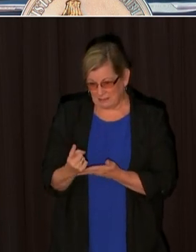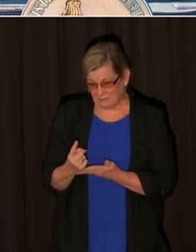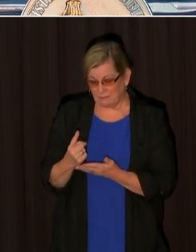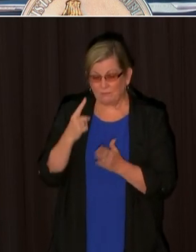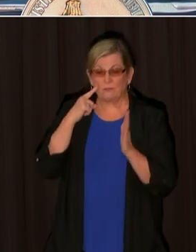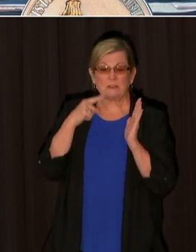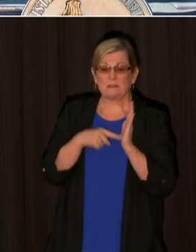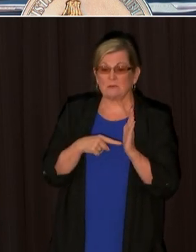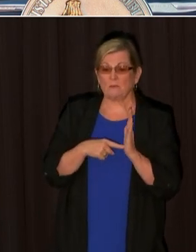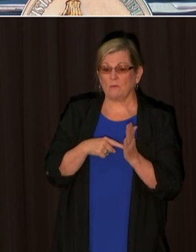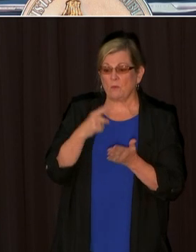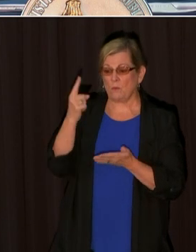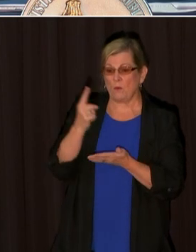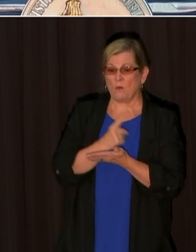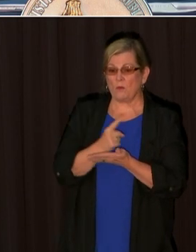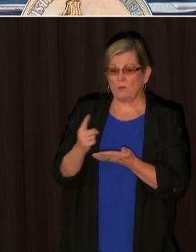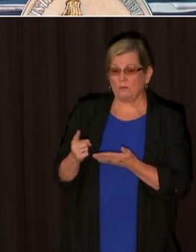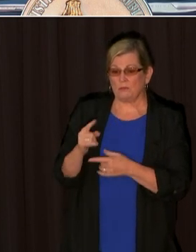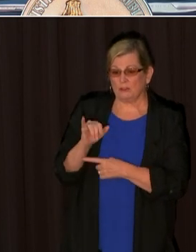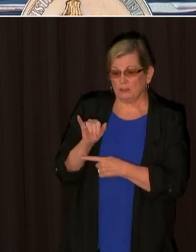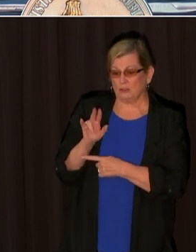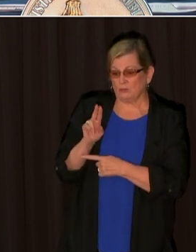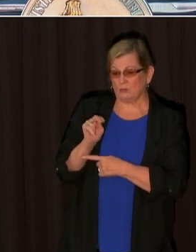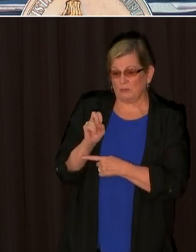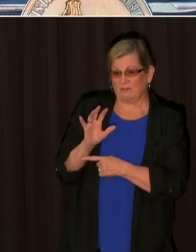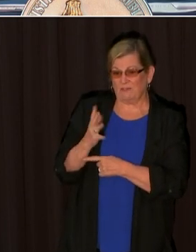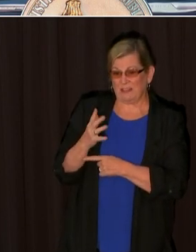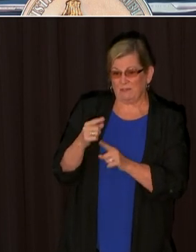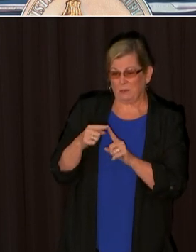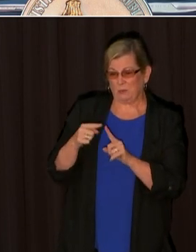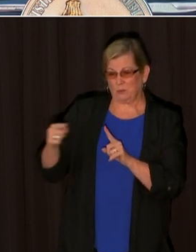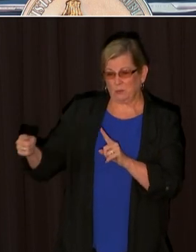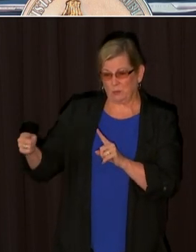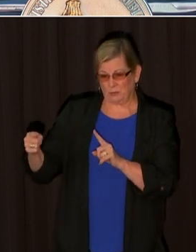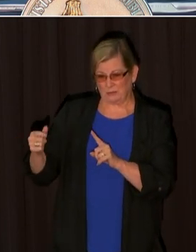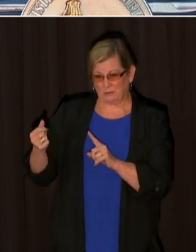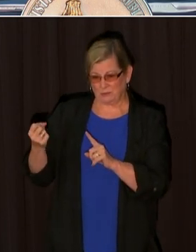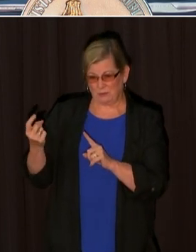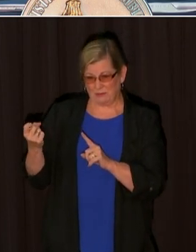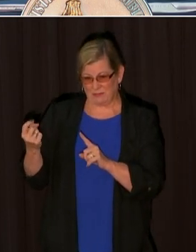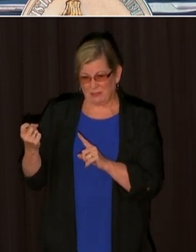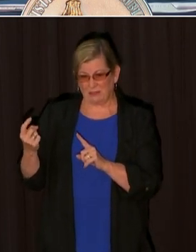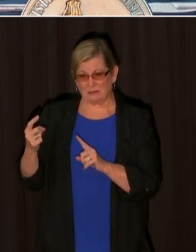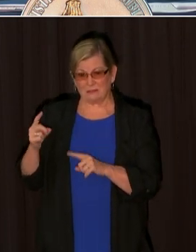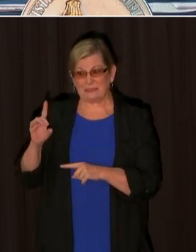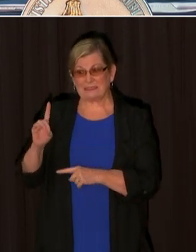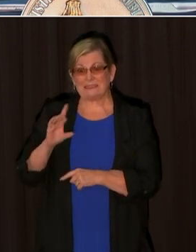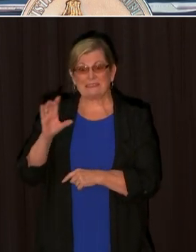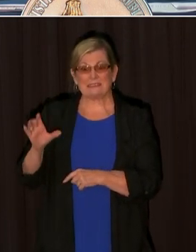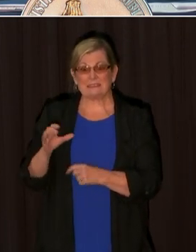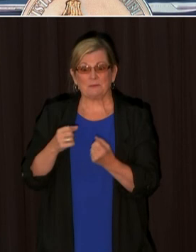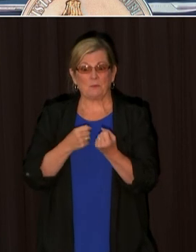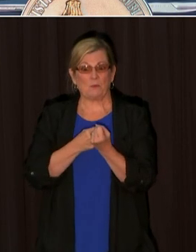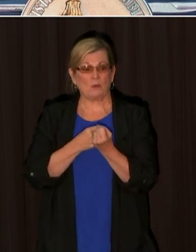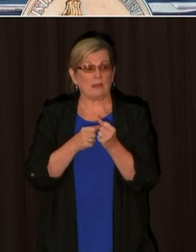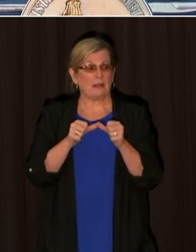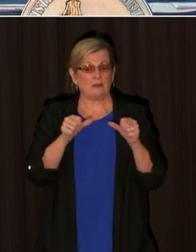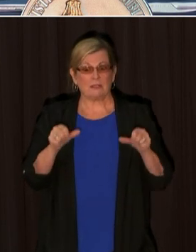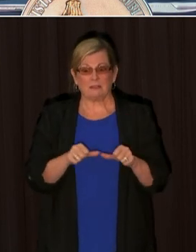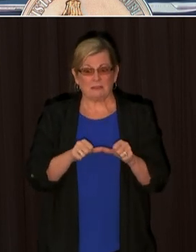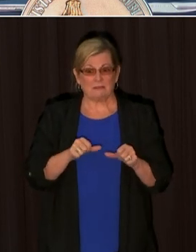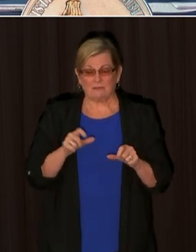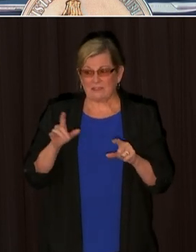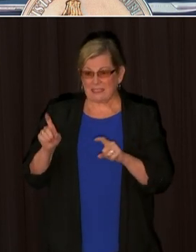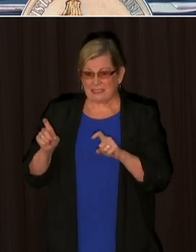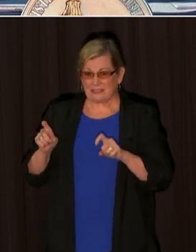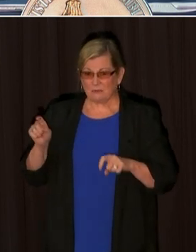the week of June 5th, at the DC supported testing sites, just over 1,500 people